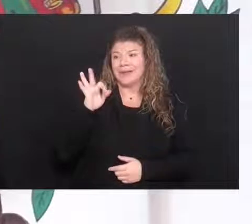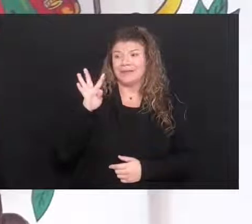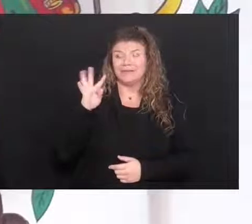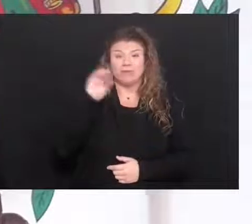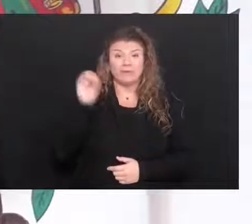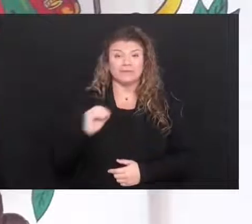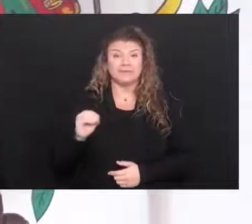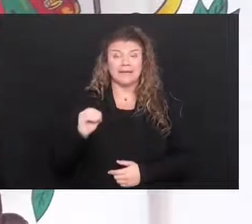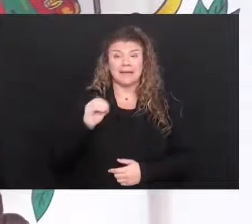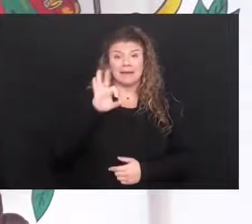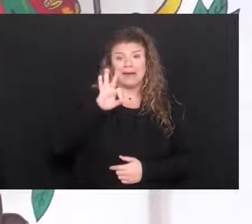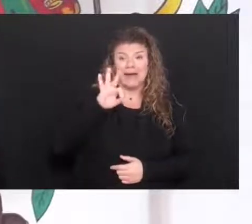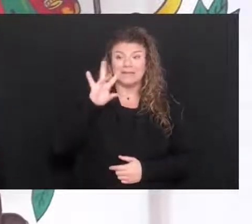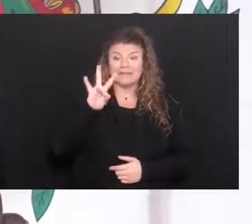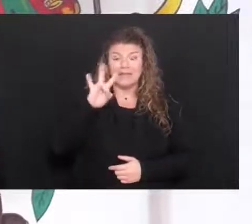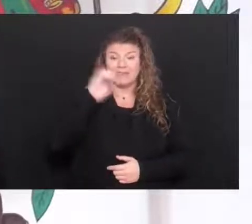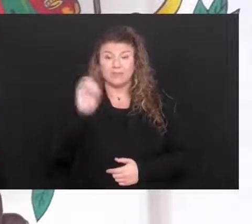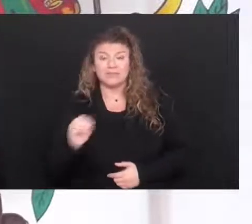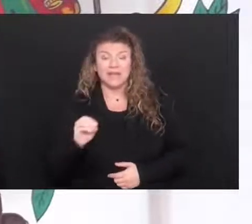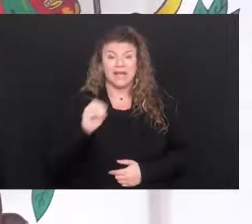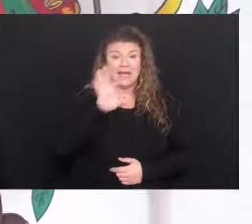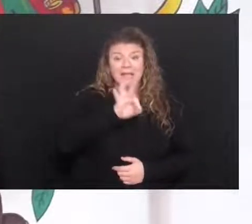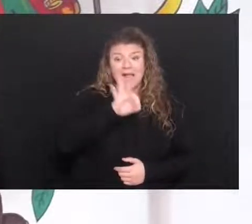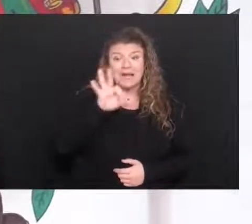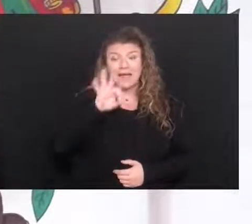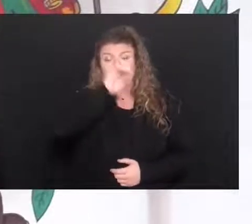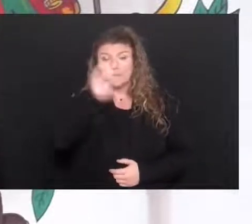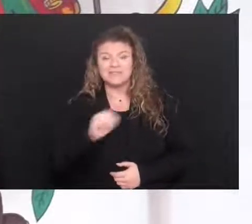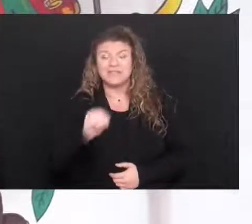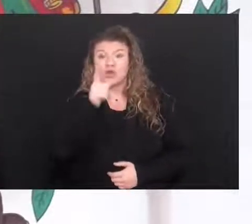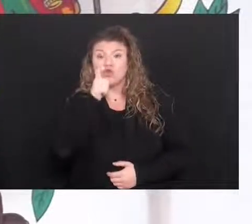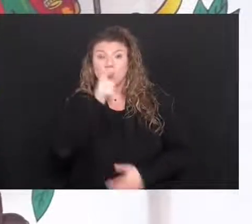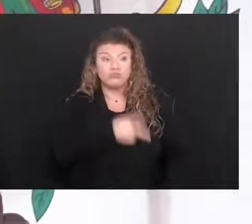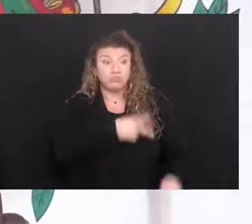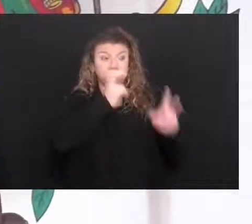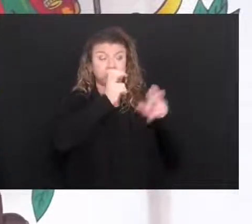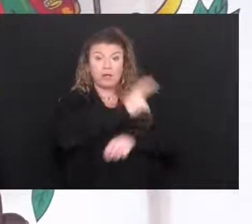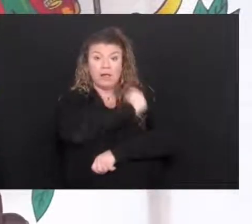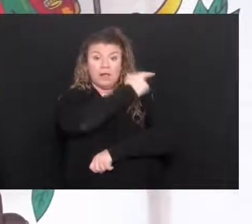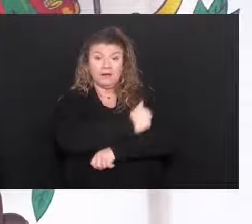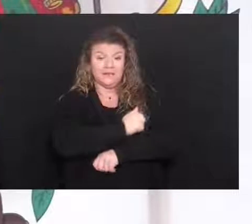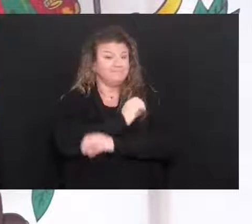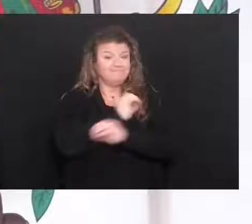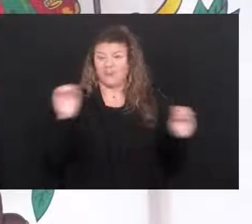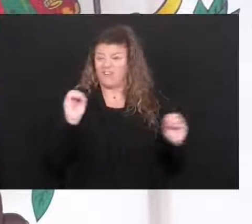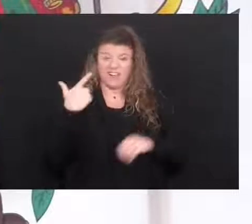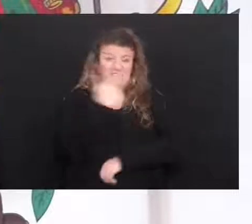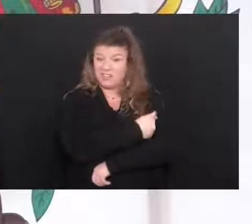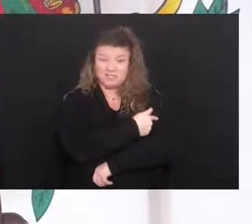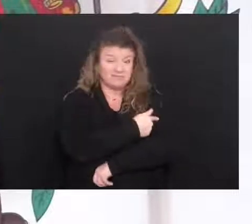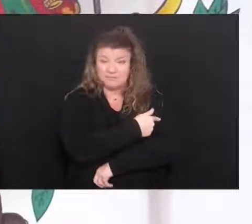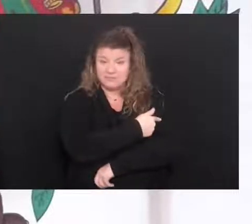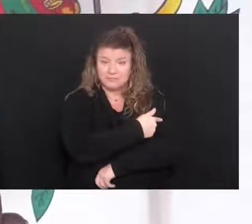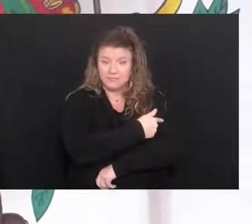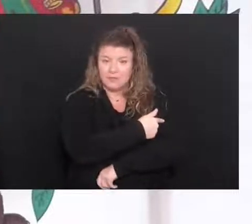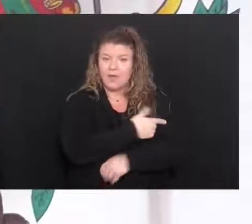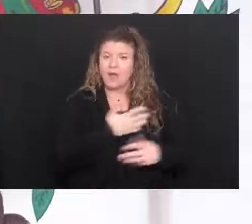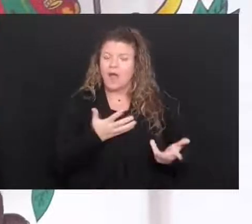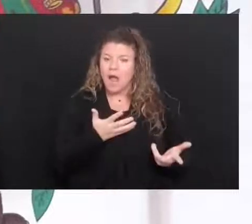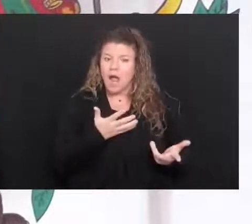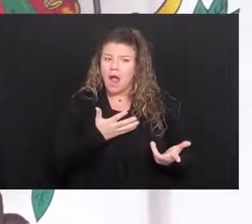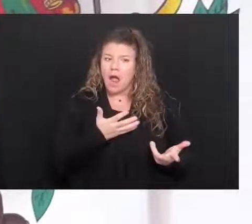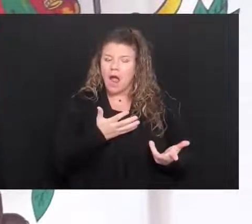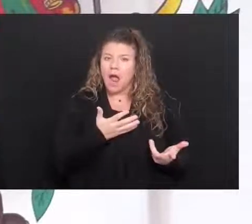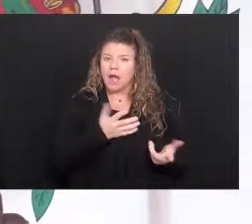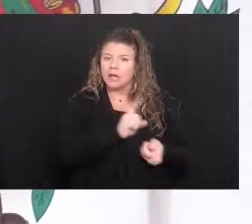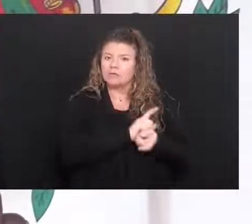94% or 97 or 99% of those that were hospitalized were unvaccinated. And then all of a sudden we